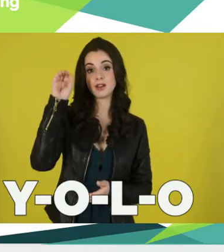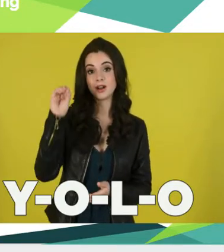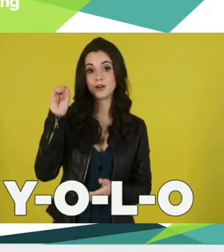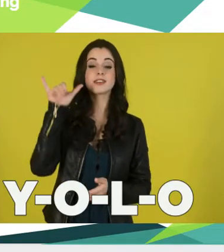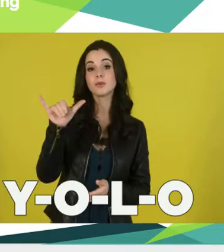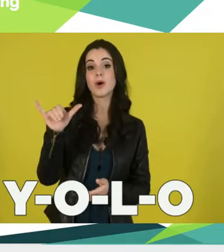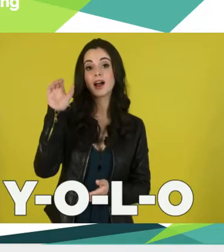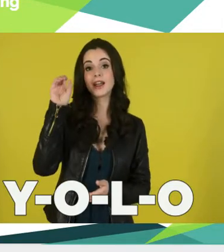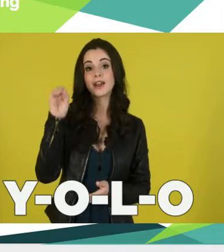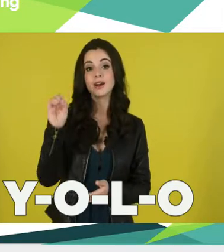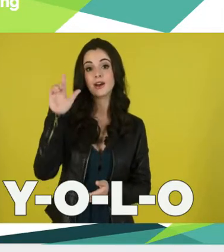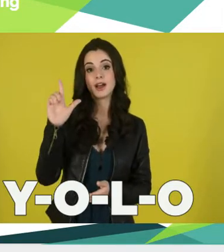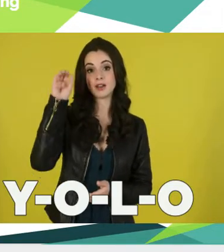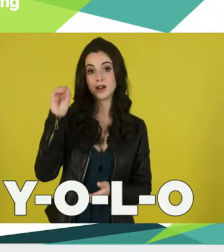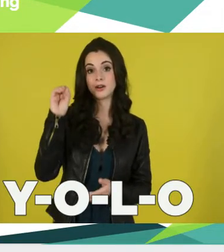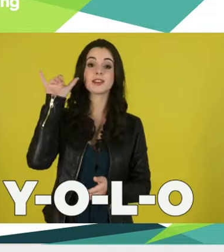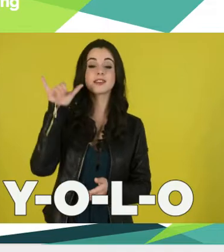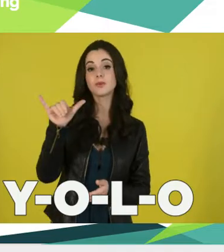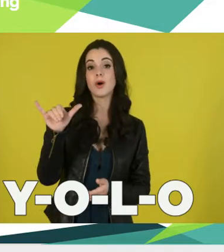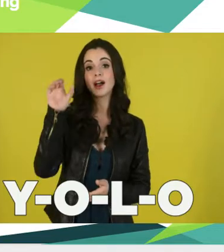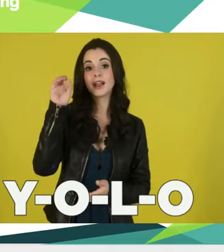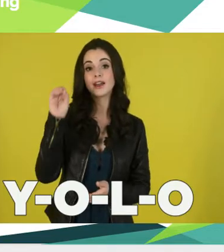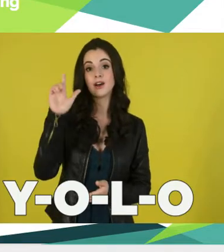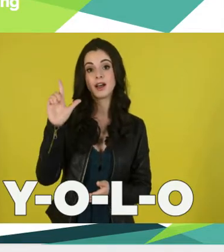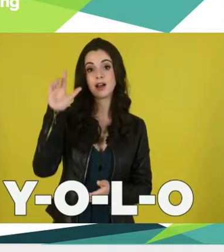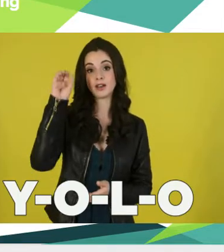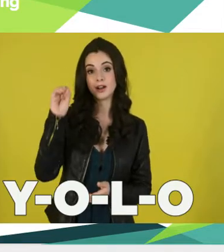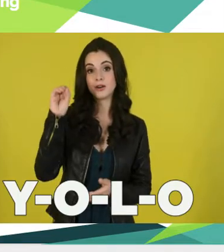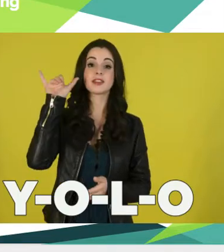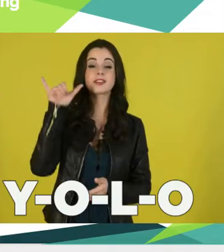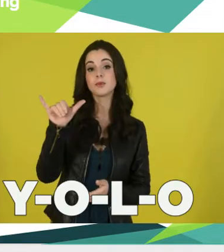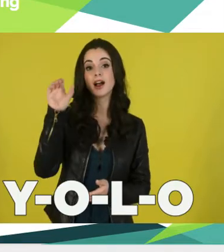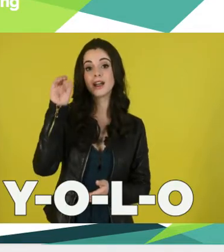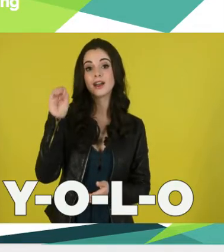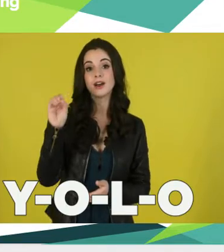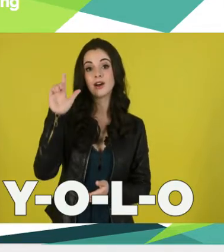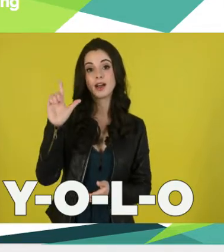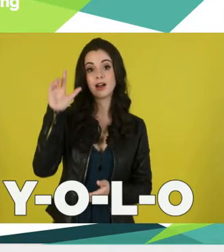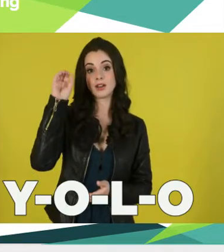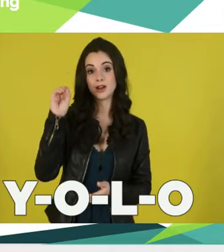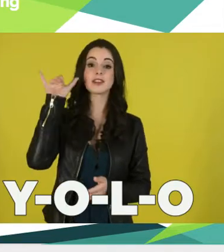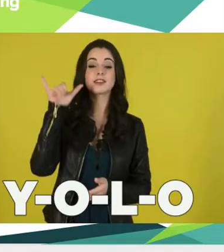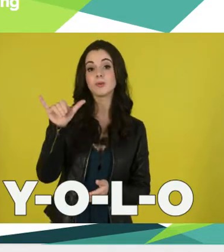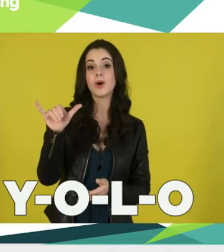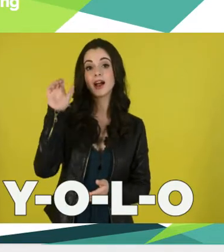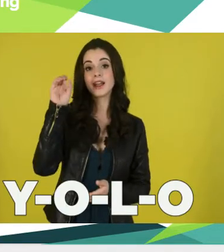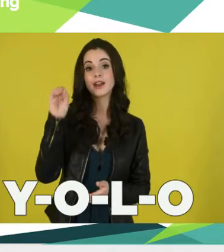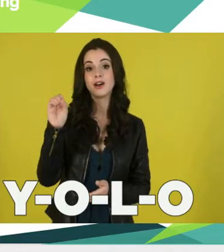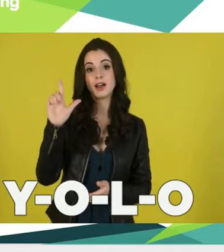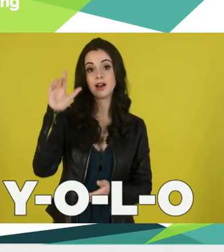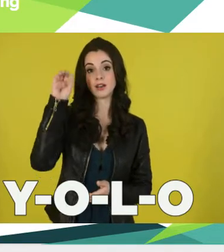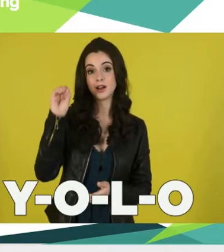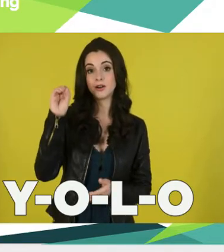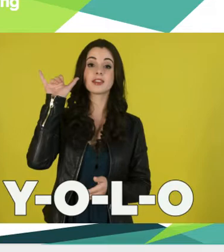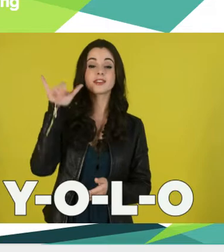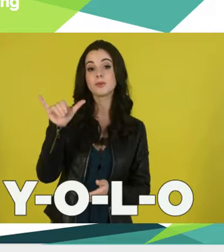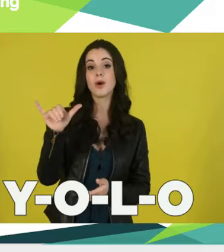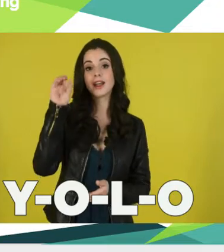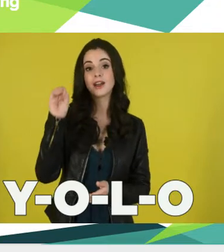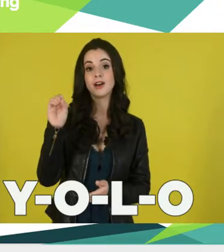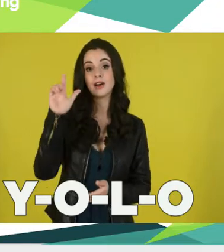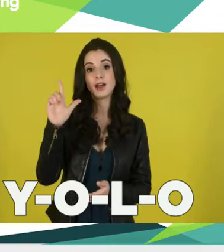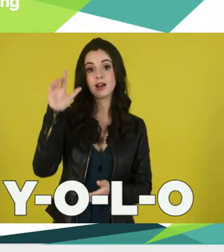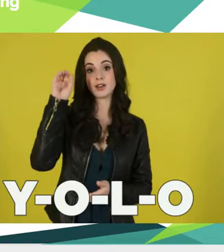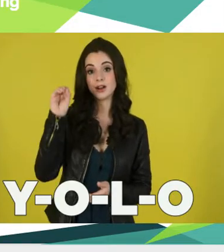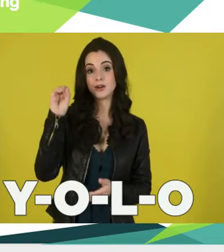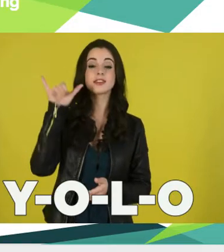if they um if it's like oh you know they want you're introducing someone for uh name for